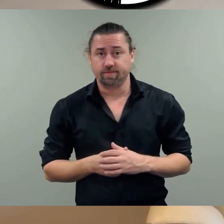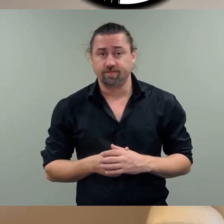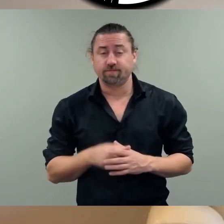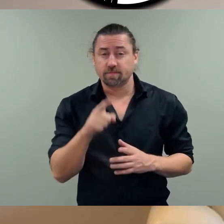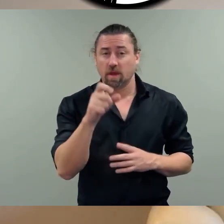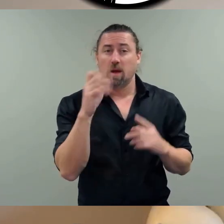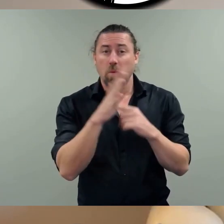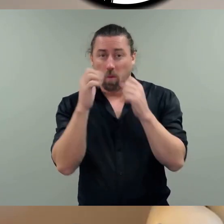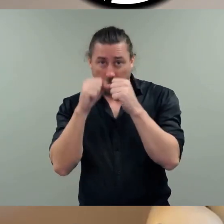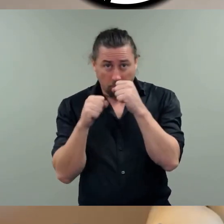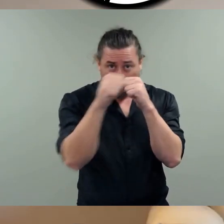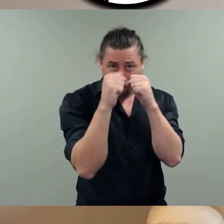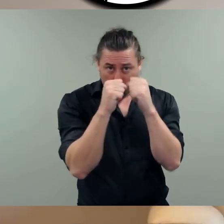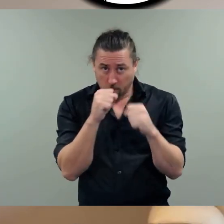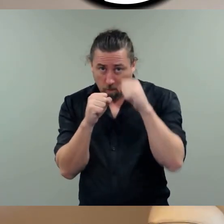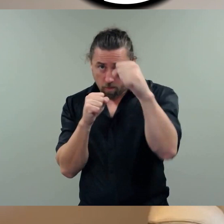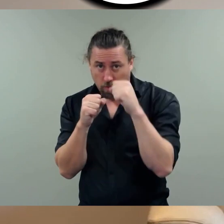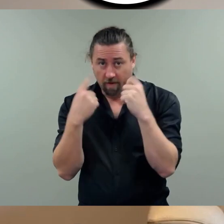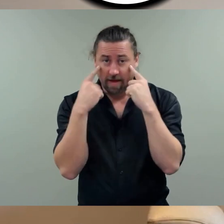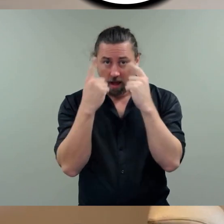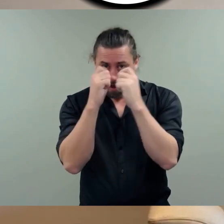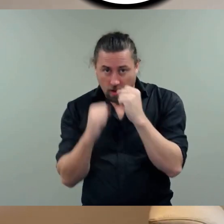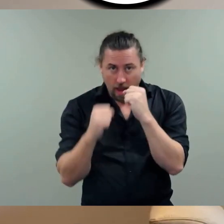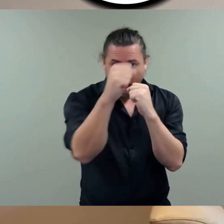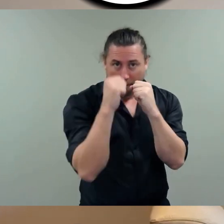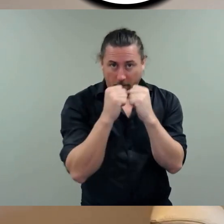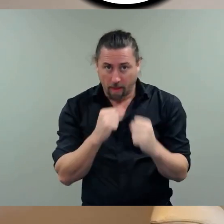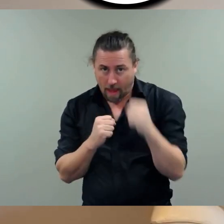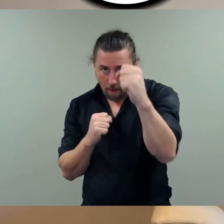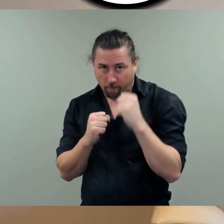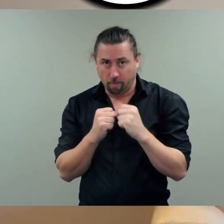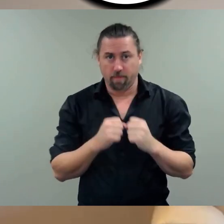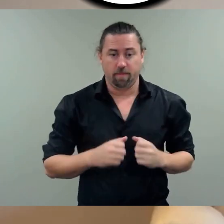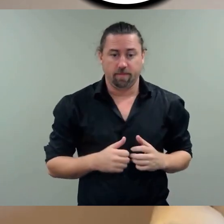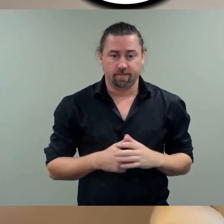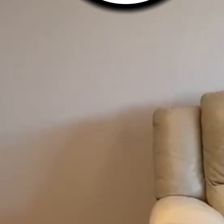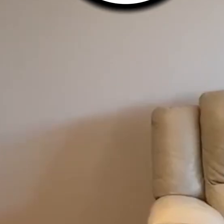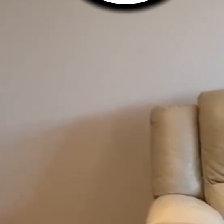go. Remember to always bring your fists up to your face.